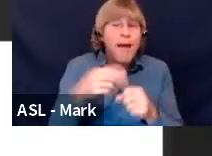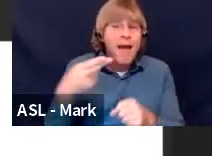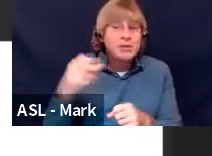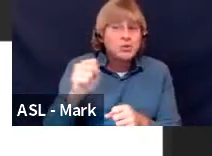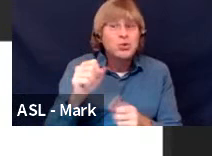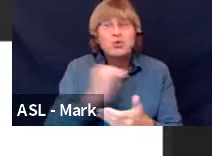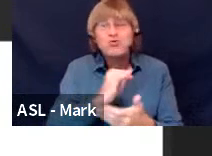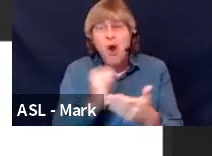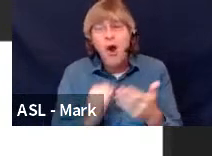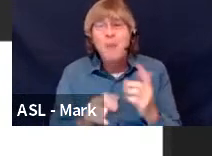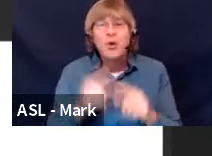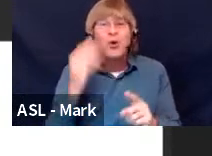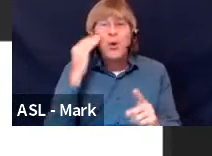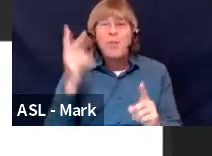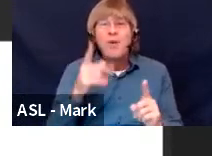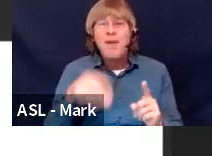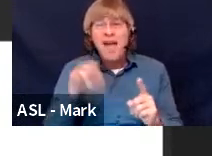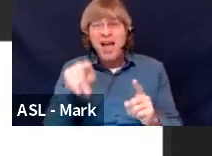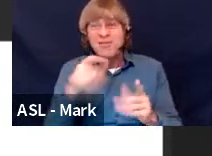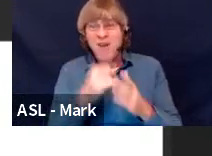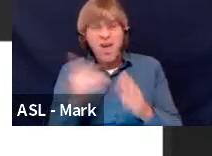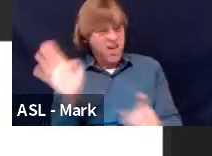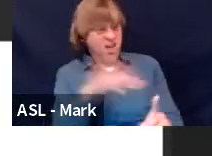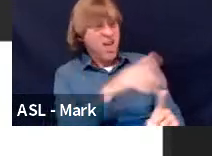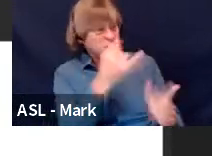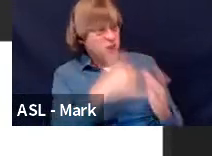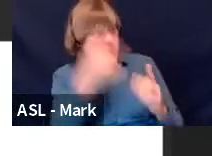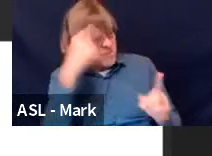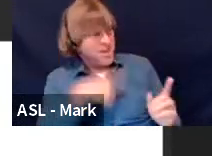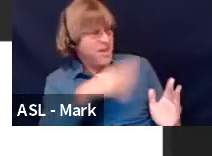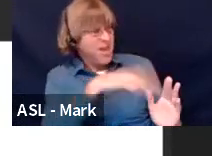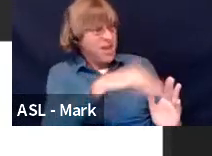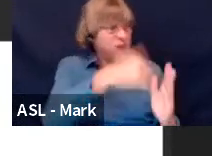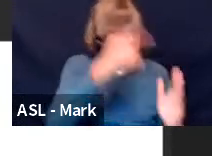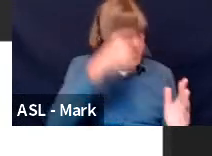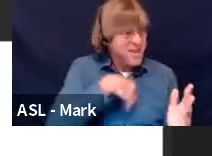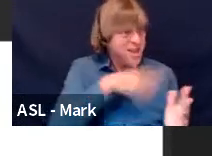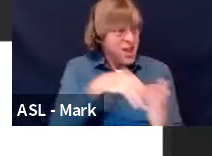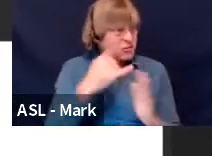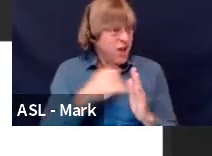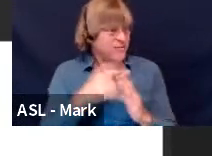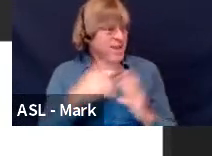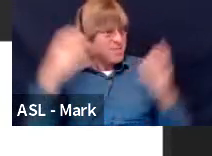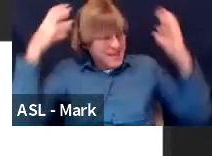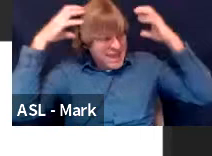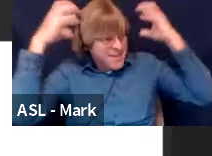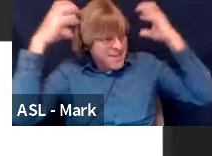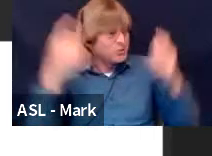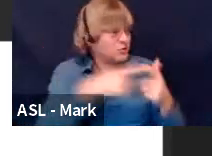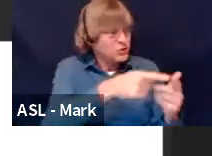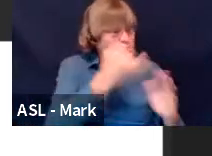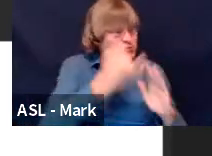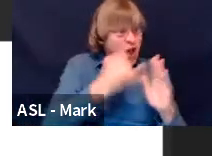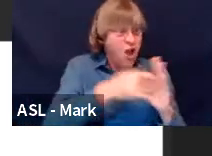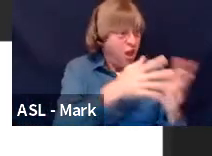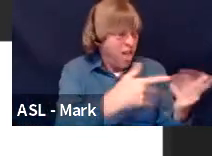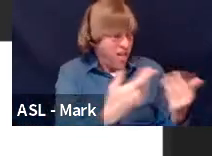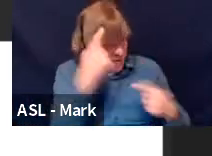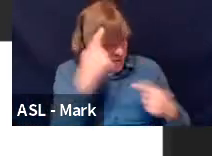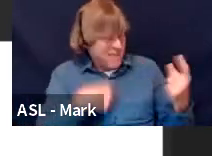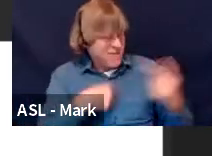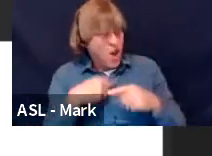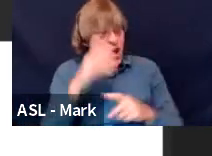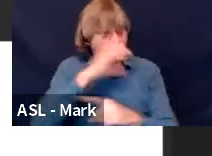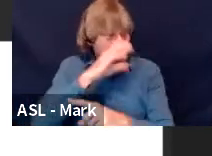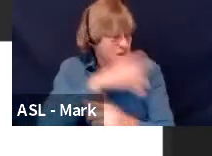school drawing, but, people find out you can draw, they want you to draw them stuff, all right? Can you draw Mickey Mouse? Can you draw, any other